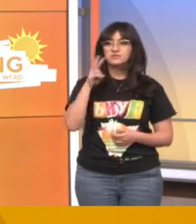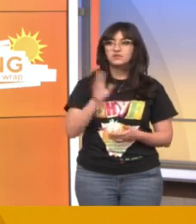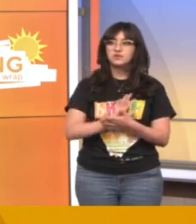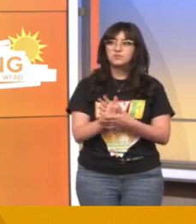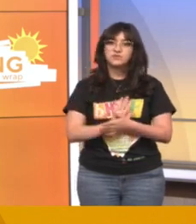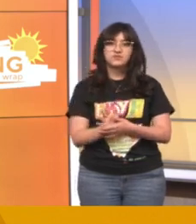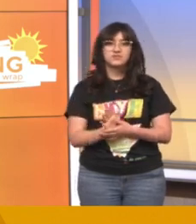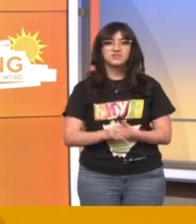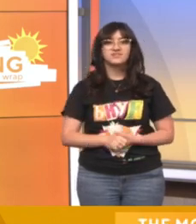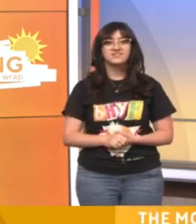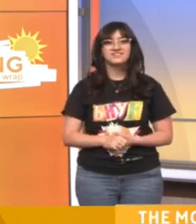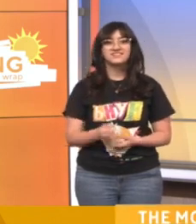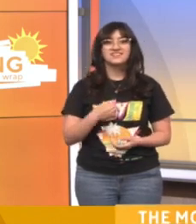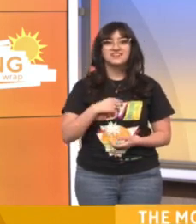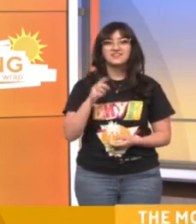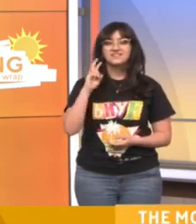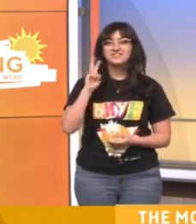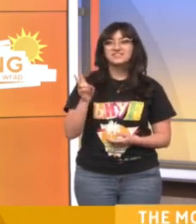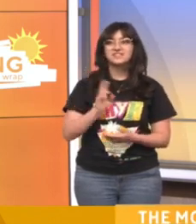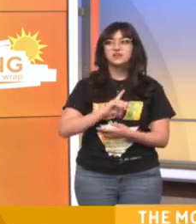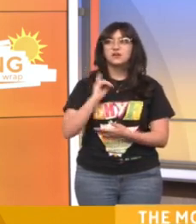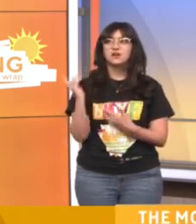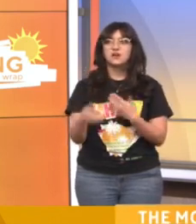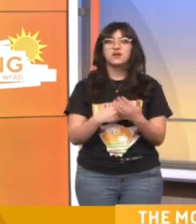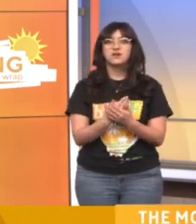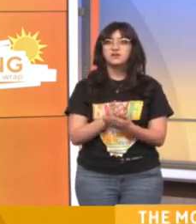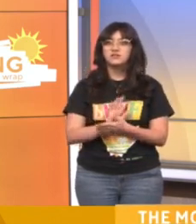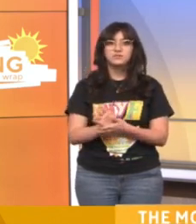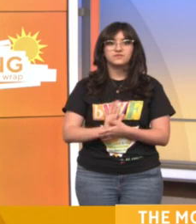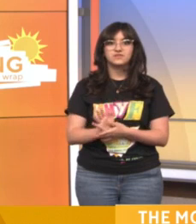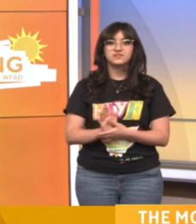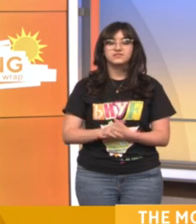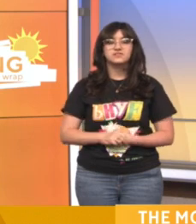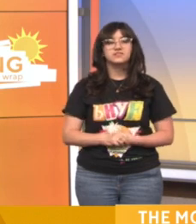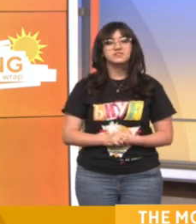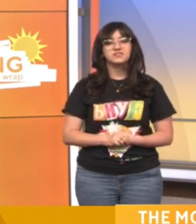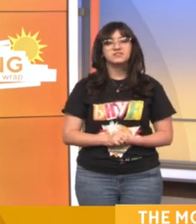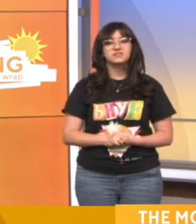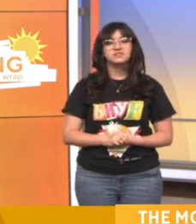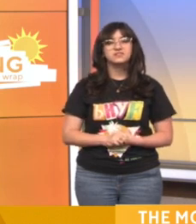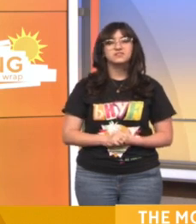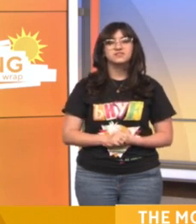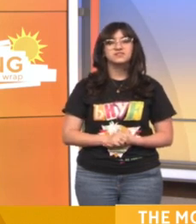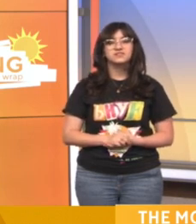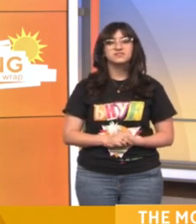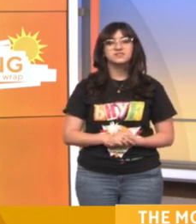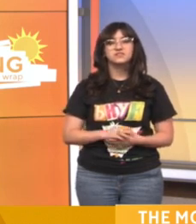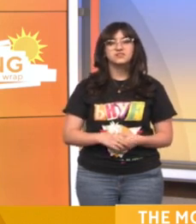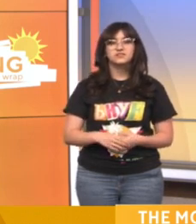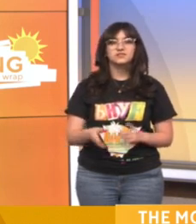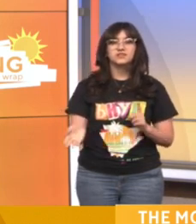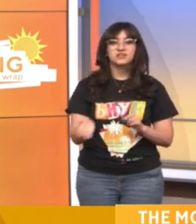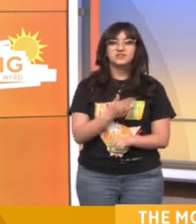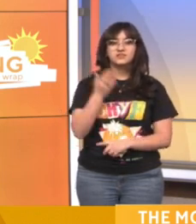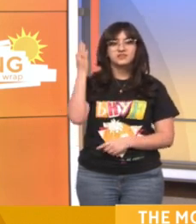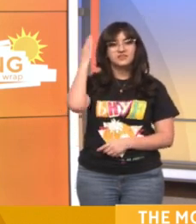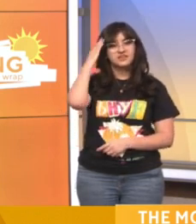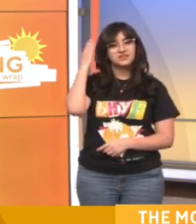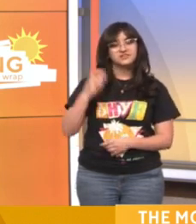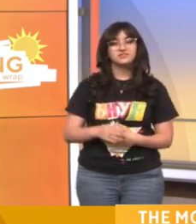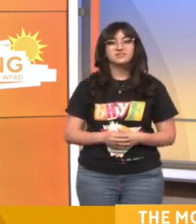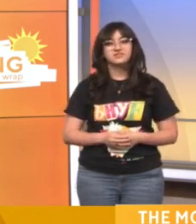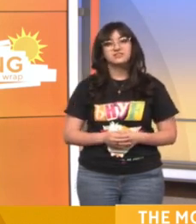seen all of them. I mean, there's quite a few iterations of the Karate Kid, but you really hit it on the head. This show, I